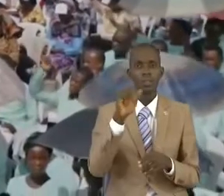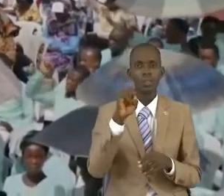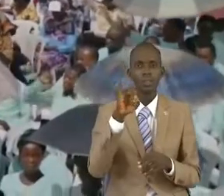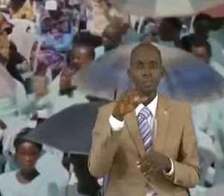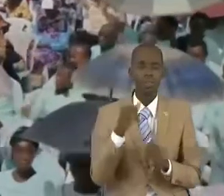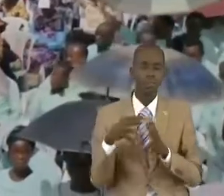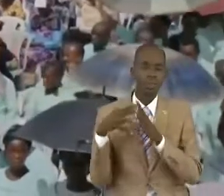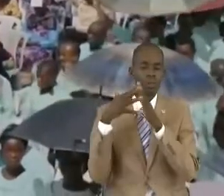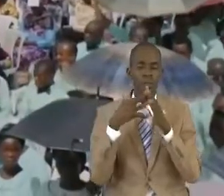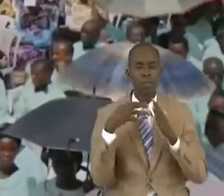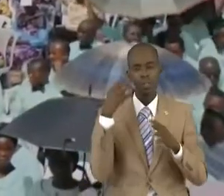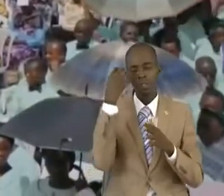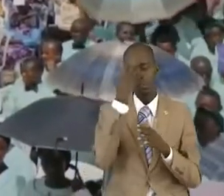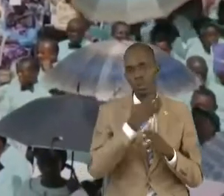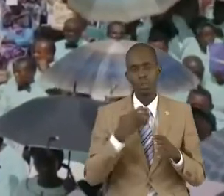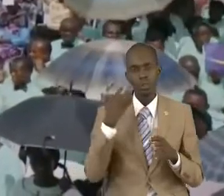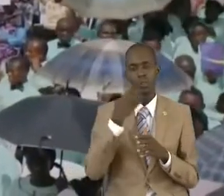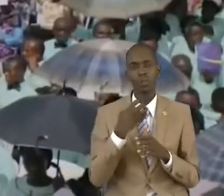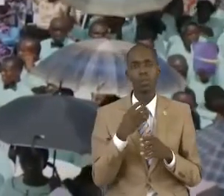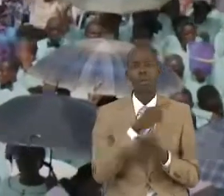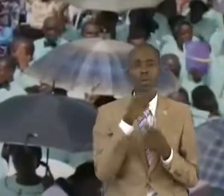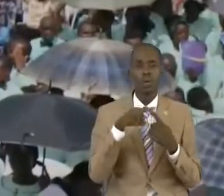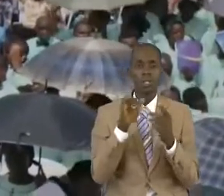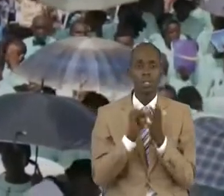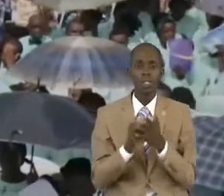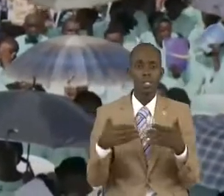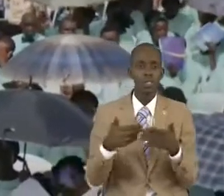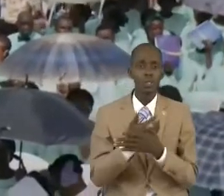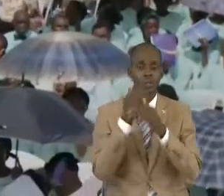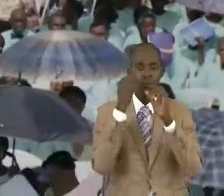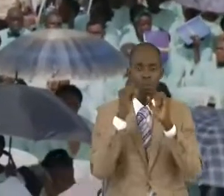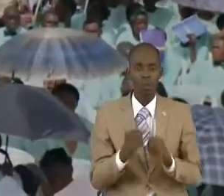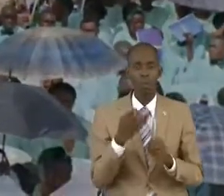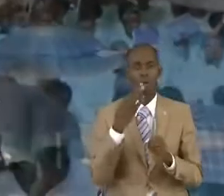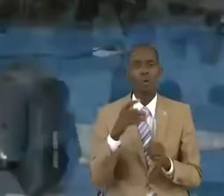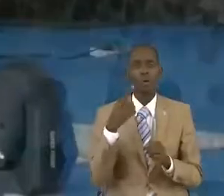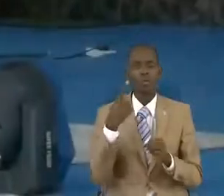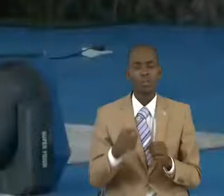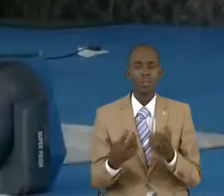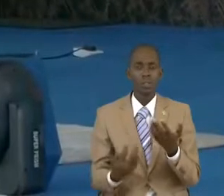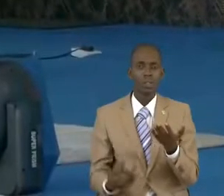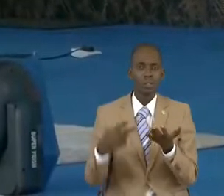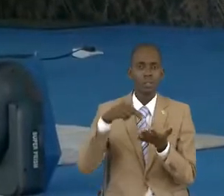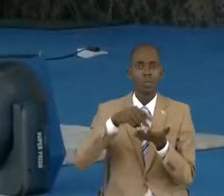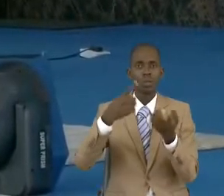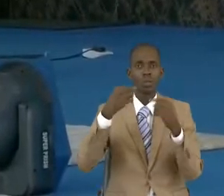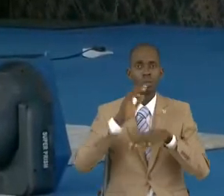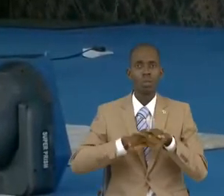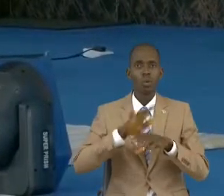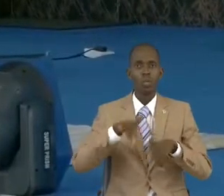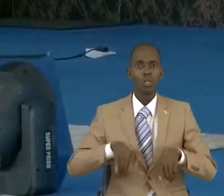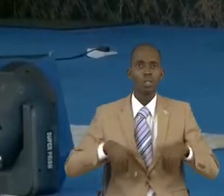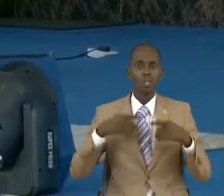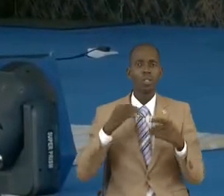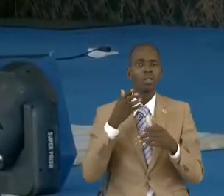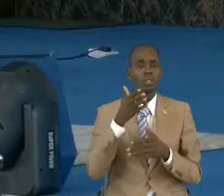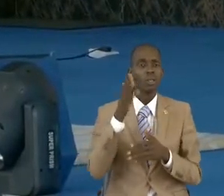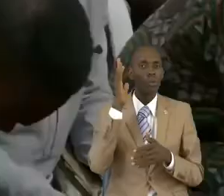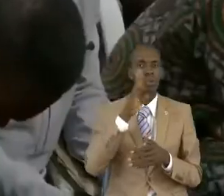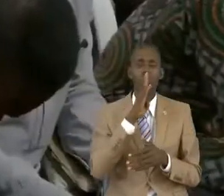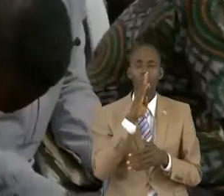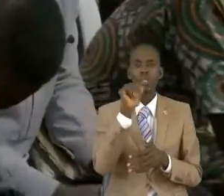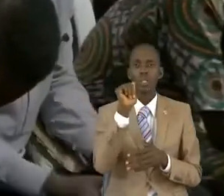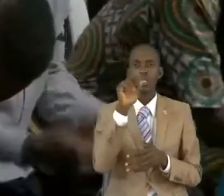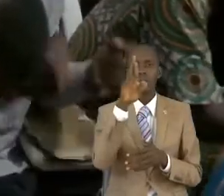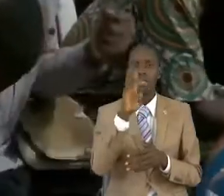Europe, when that new power of the resurrection comes upon your life, a renewal in